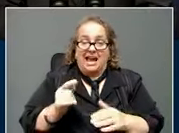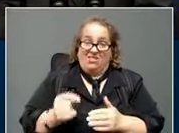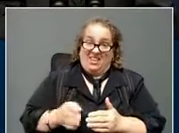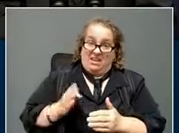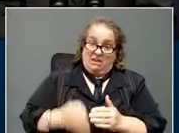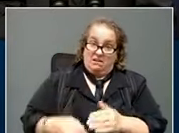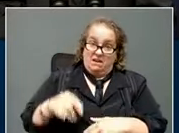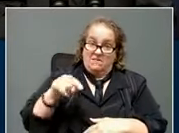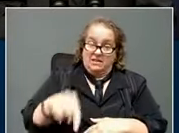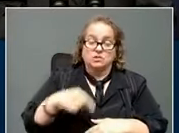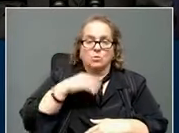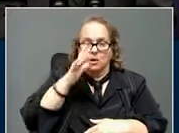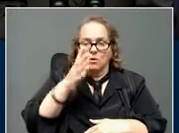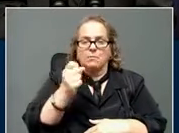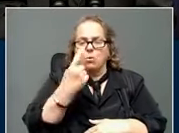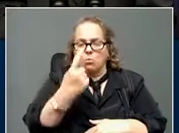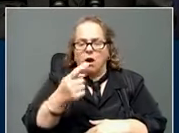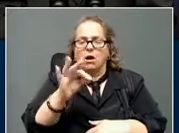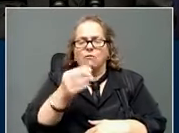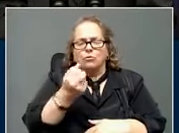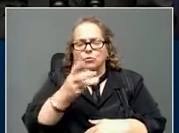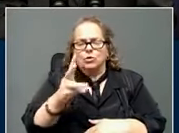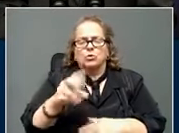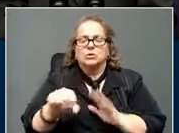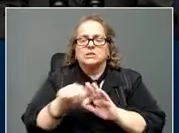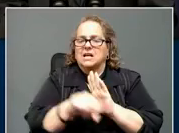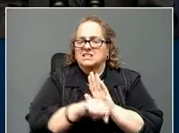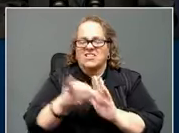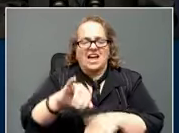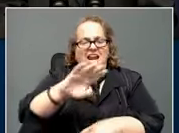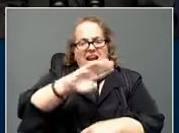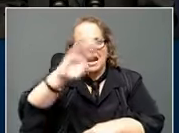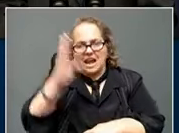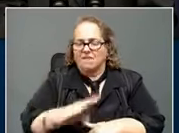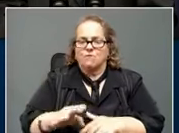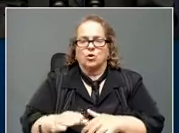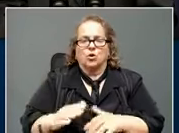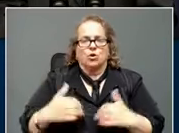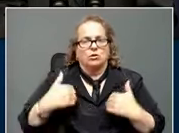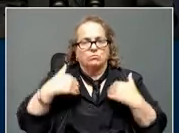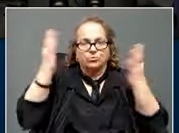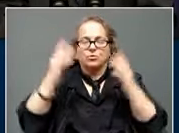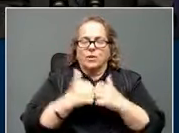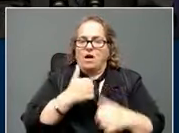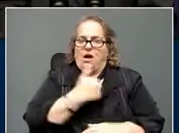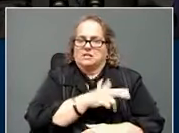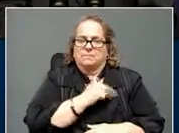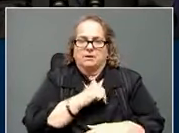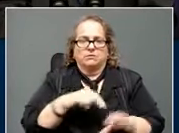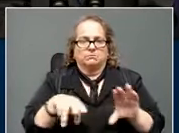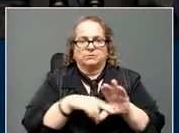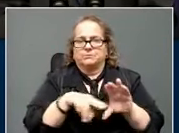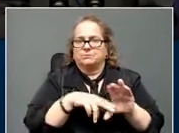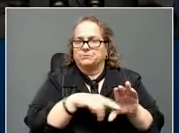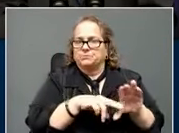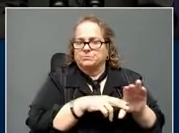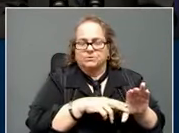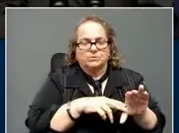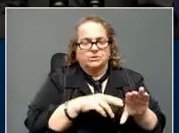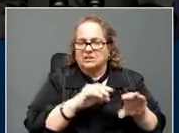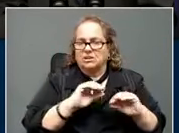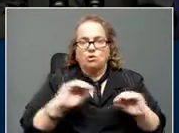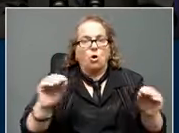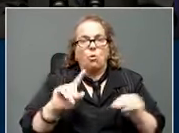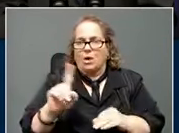that never was overrun in our facilities in any part of Kentucky, and we're able